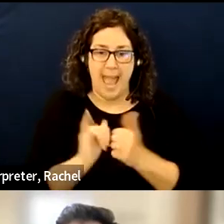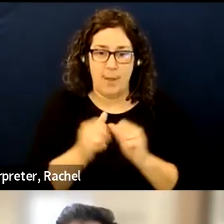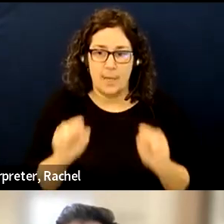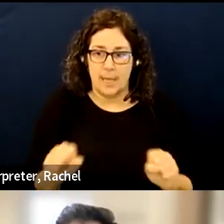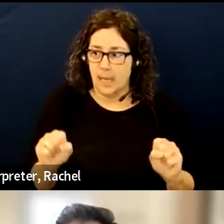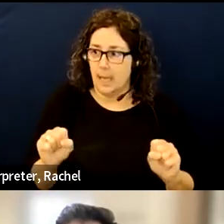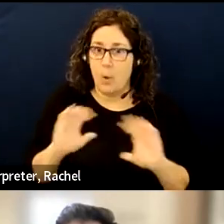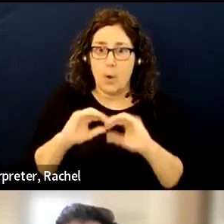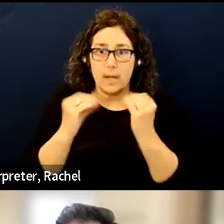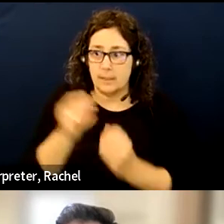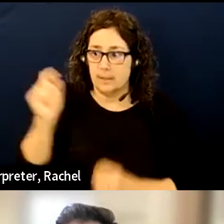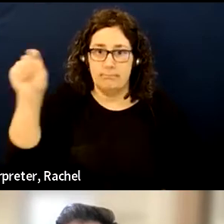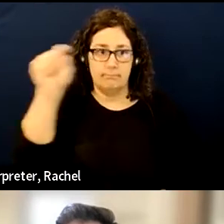organizations